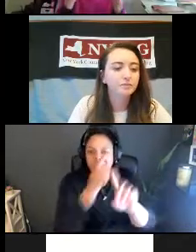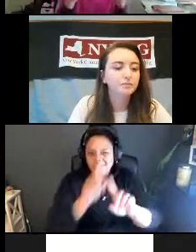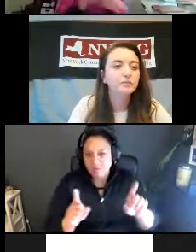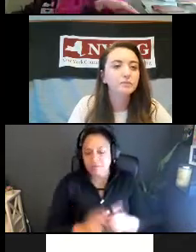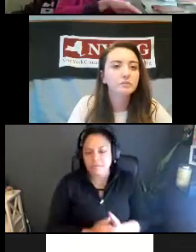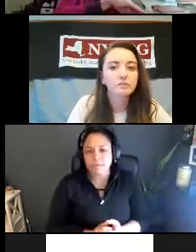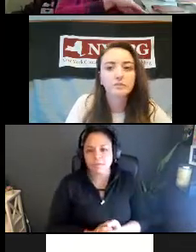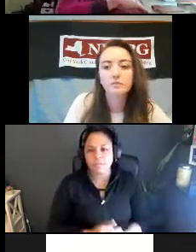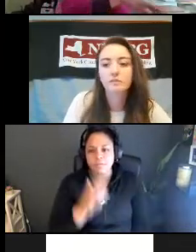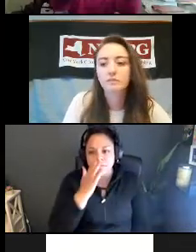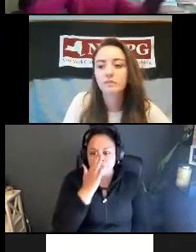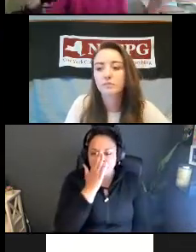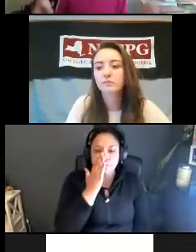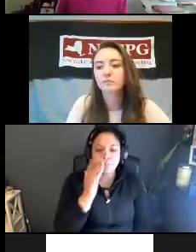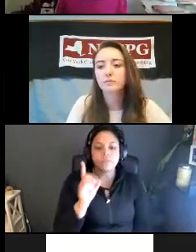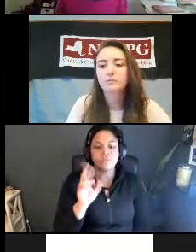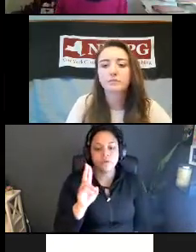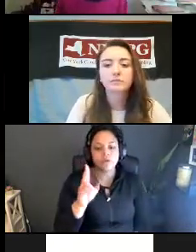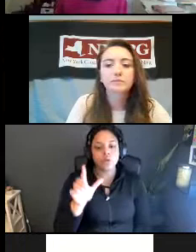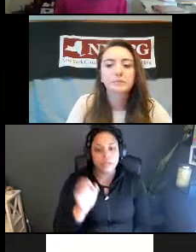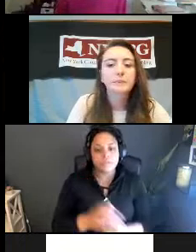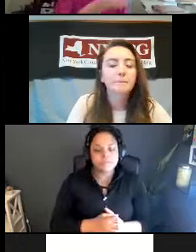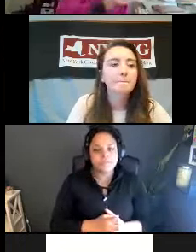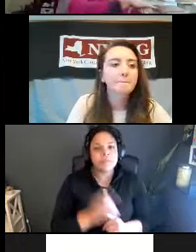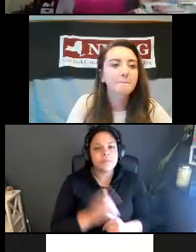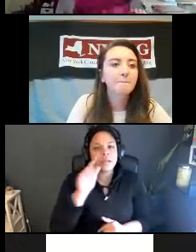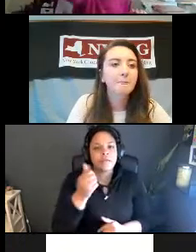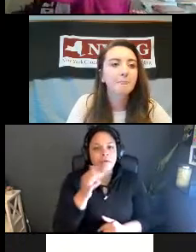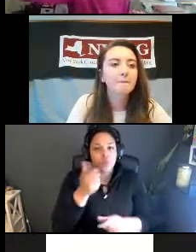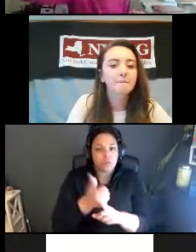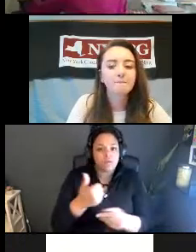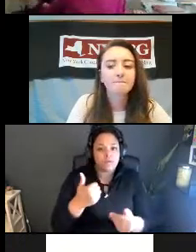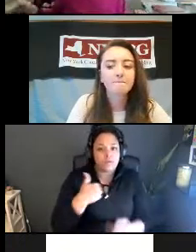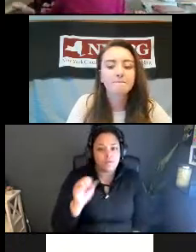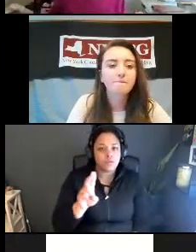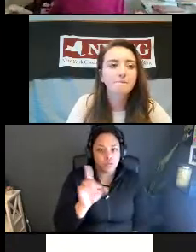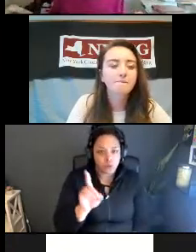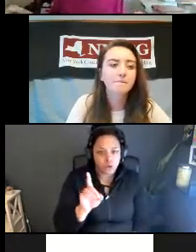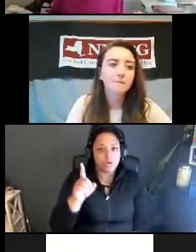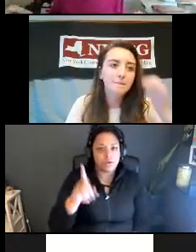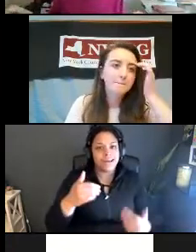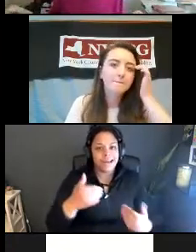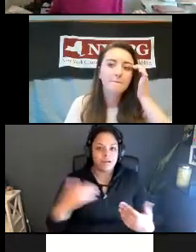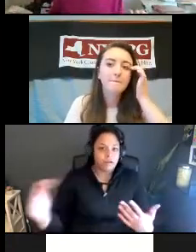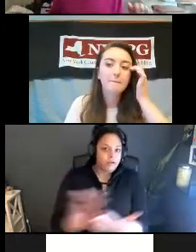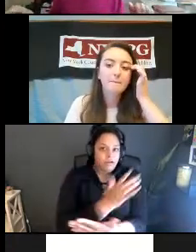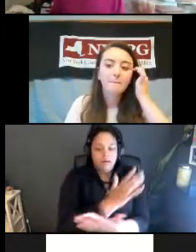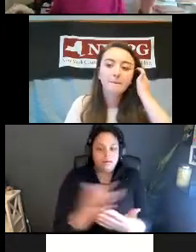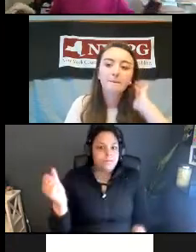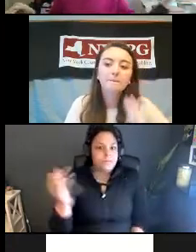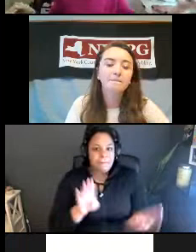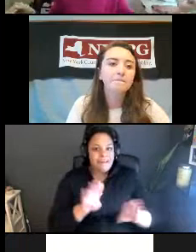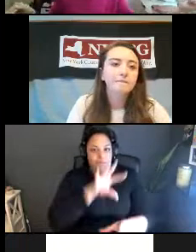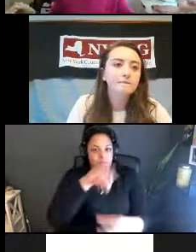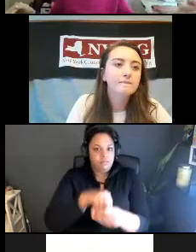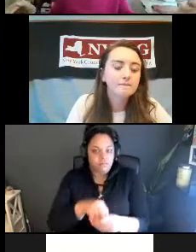Think about any group of substance use clients has that range of gambling behaviors in it, from